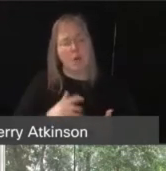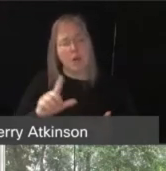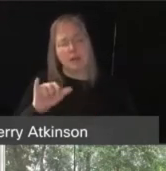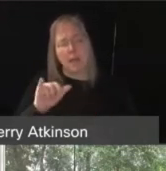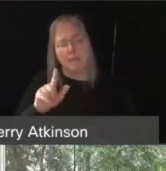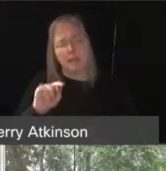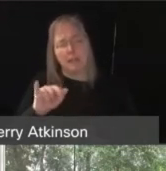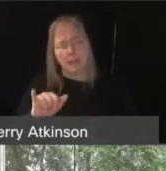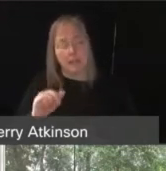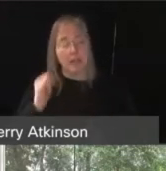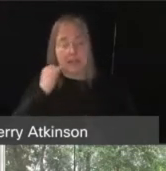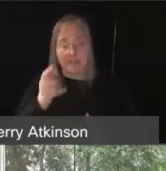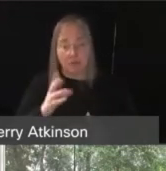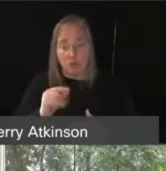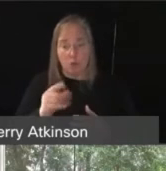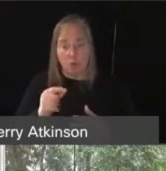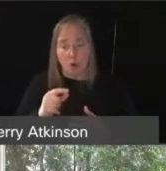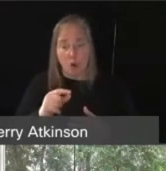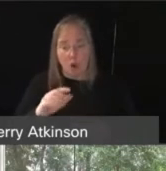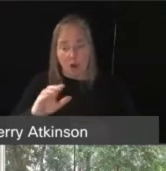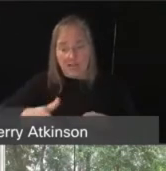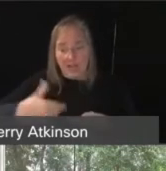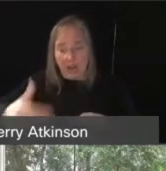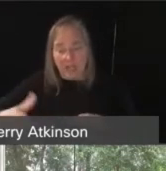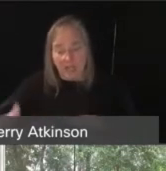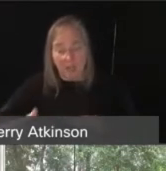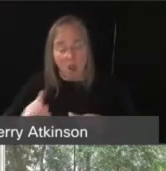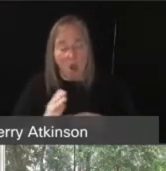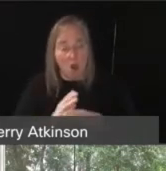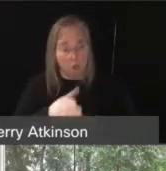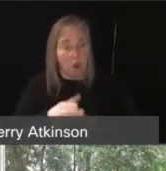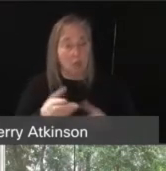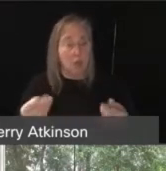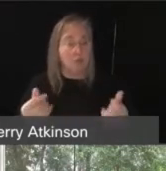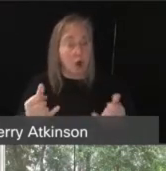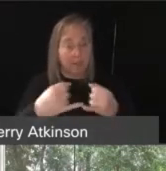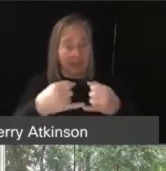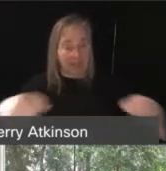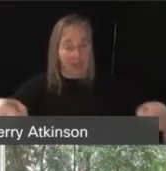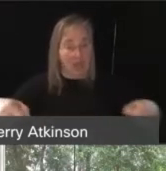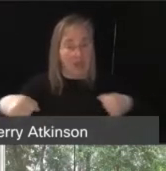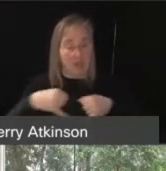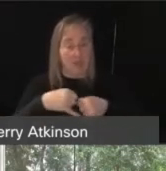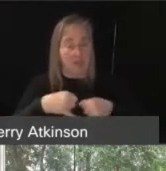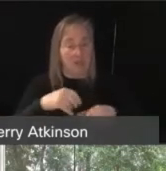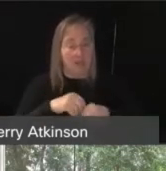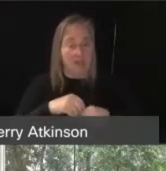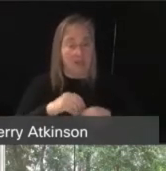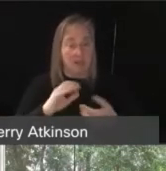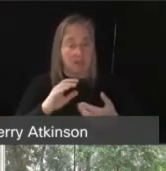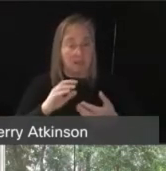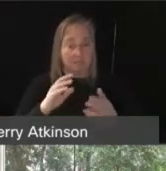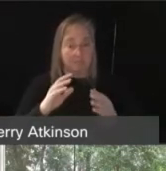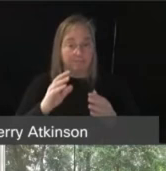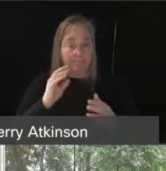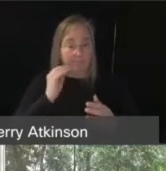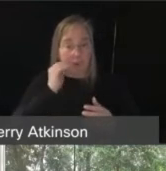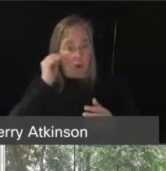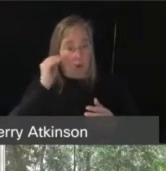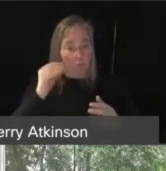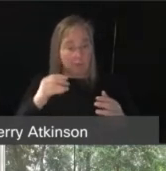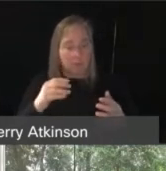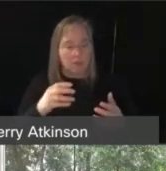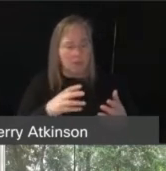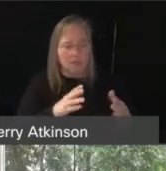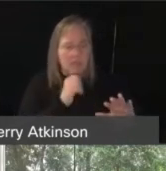across property, kind of a property line for people in a neighborhood, I mean, not the roads aside,